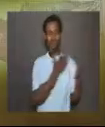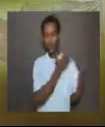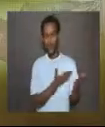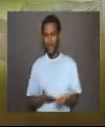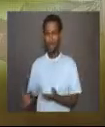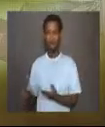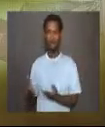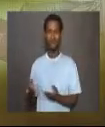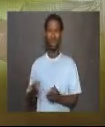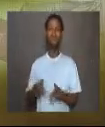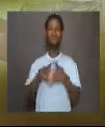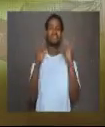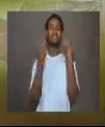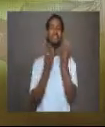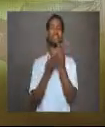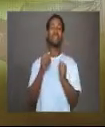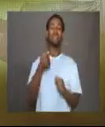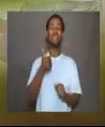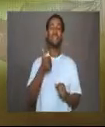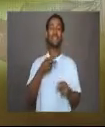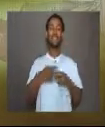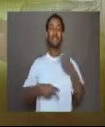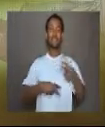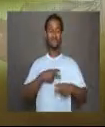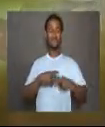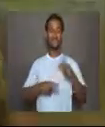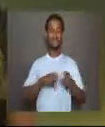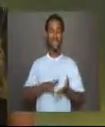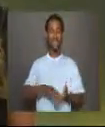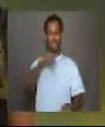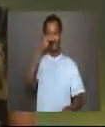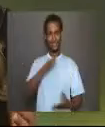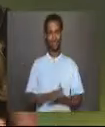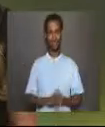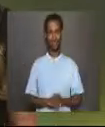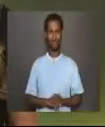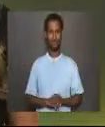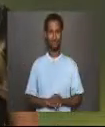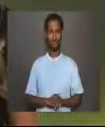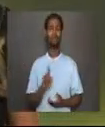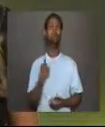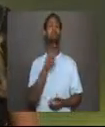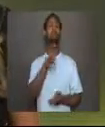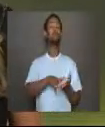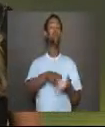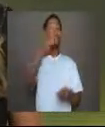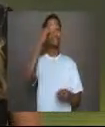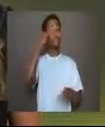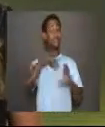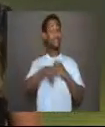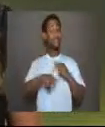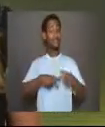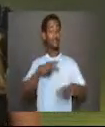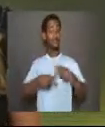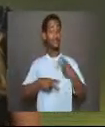Welcome to Grade 10 Civics and Ethical Education. What you learn in civics will